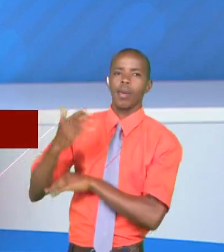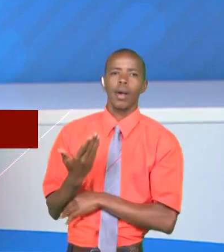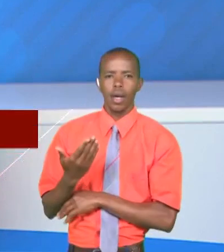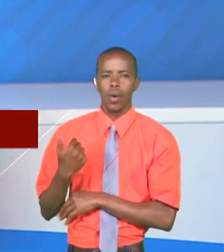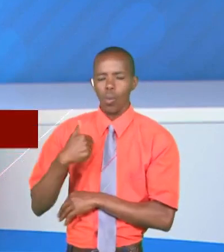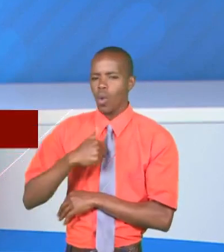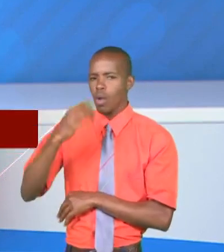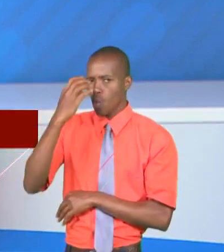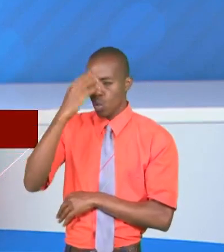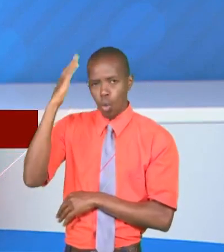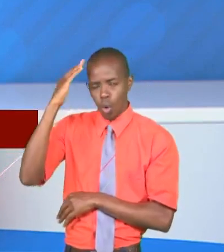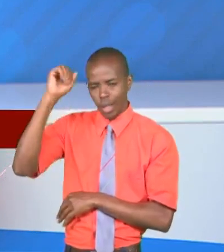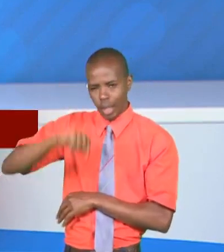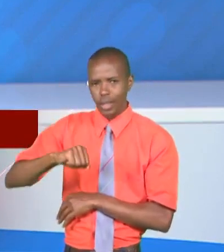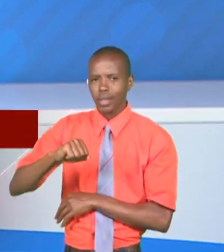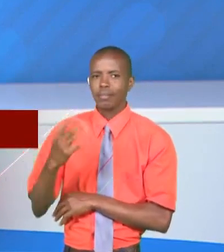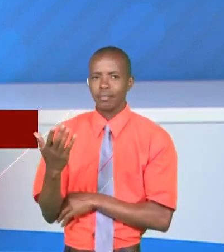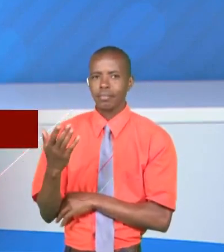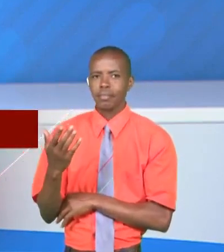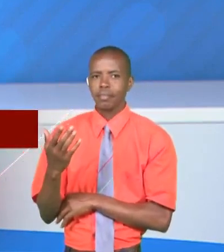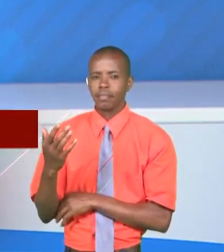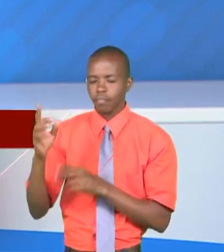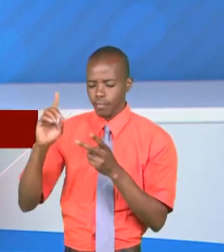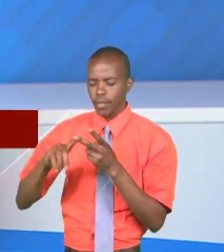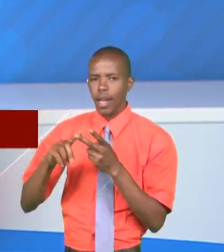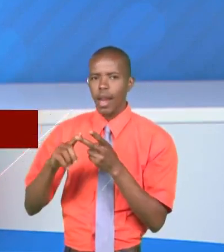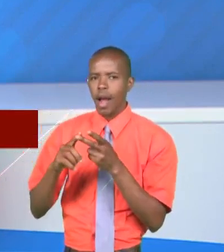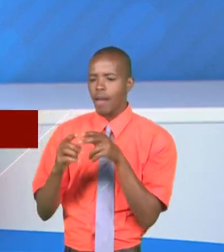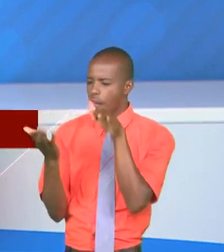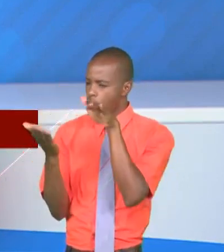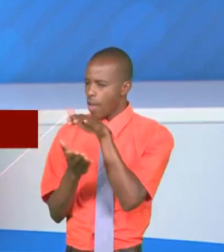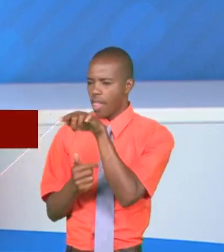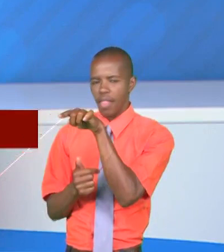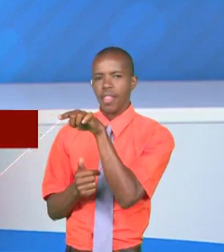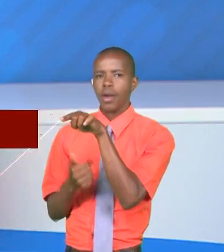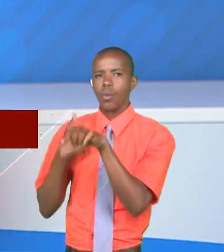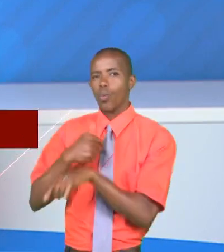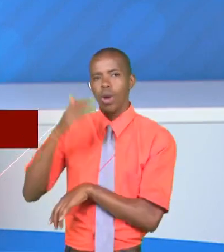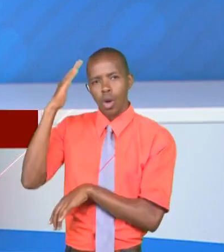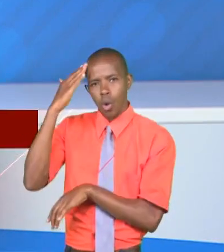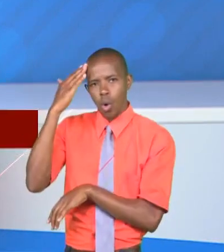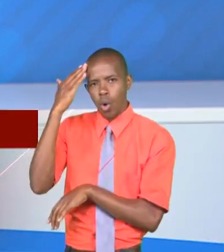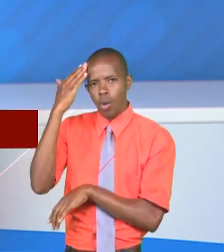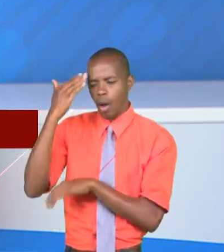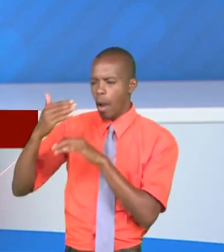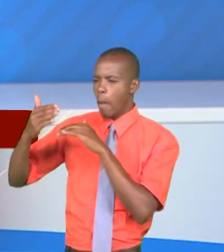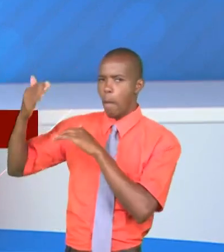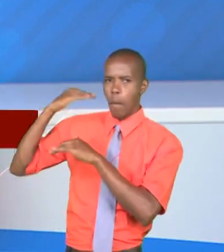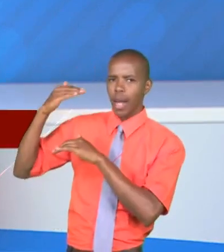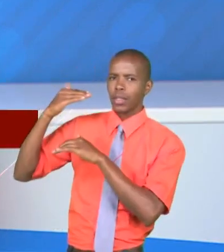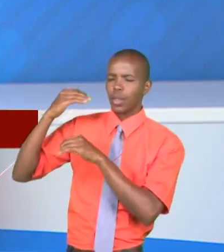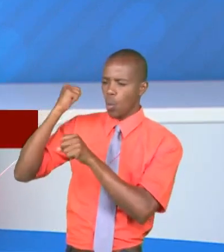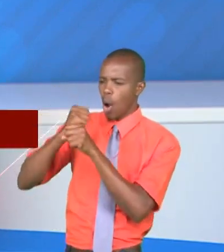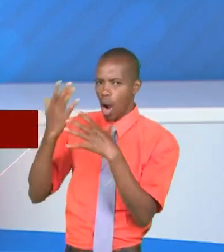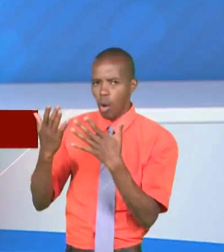know Ruto. Yes, Ruto, we know him. And we have his fights. We know how or things he did when he was in the government for the